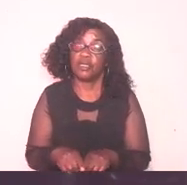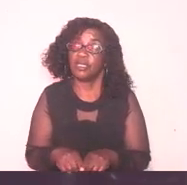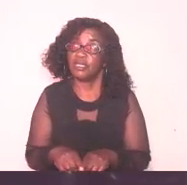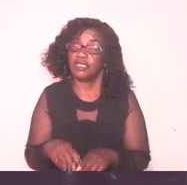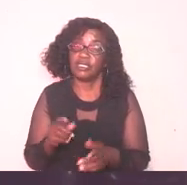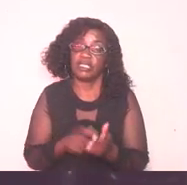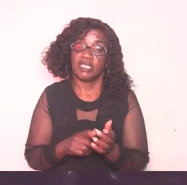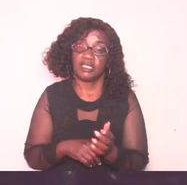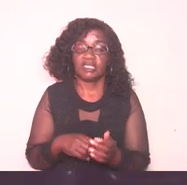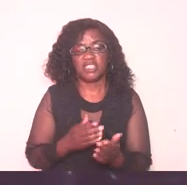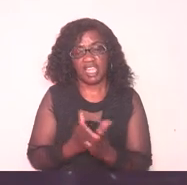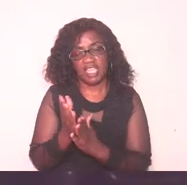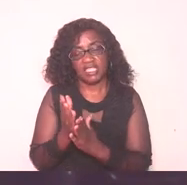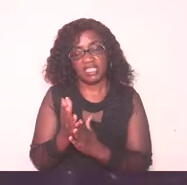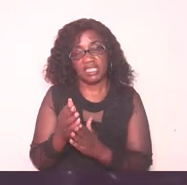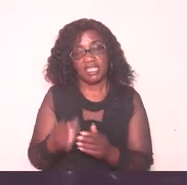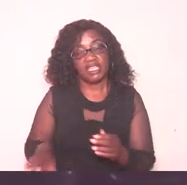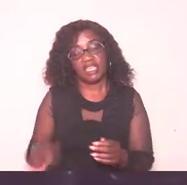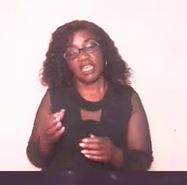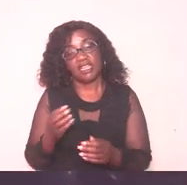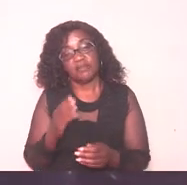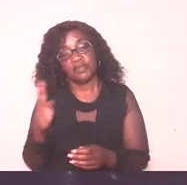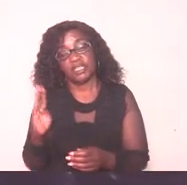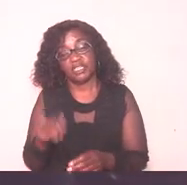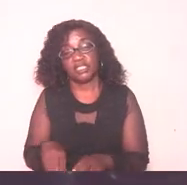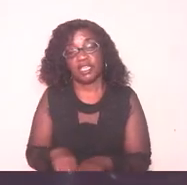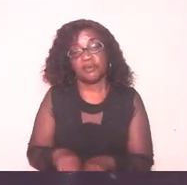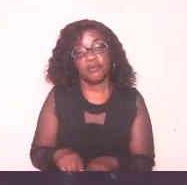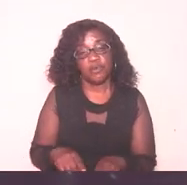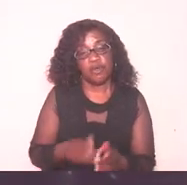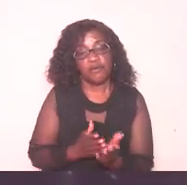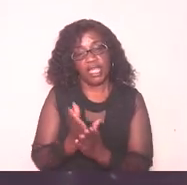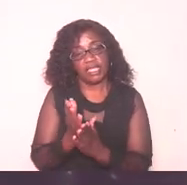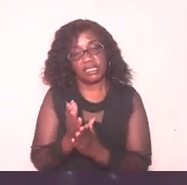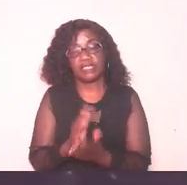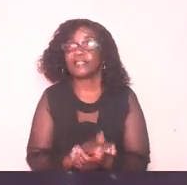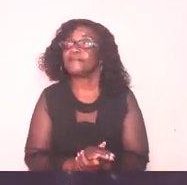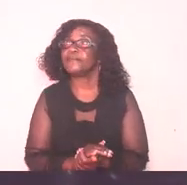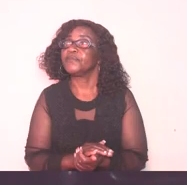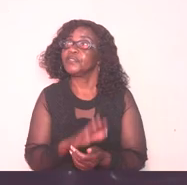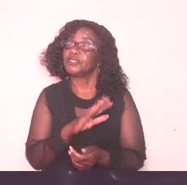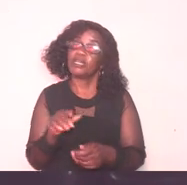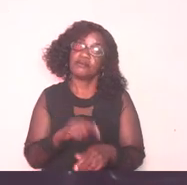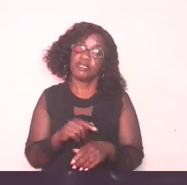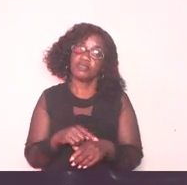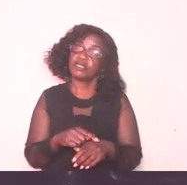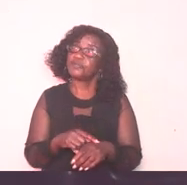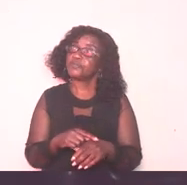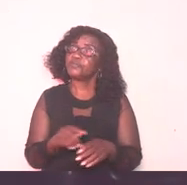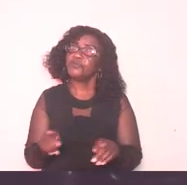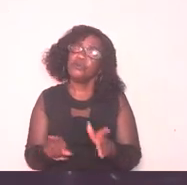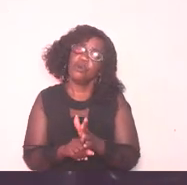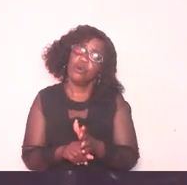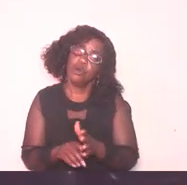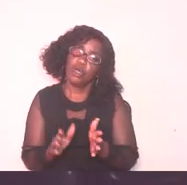about sex being a right can be crushed, because sex is not a fundamental right, and in instances where lawmakers can limit